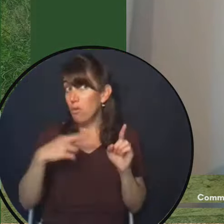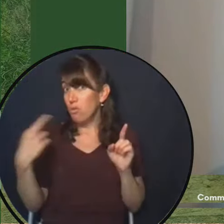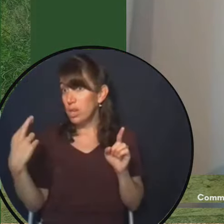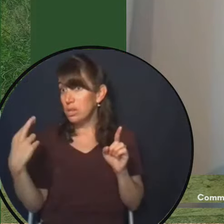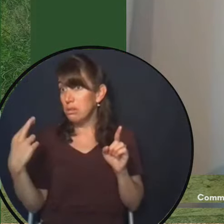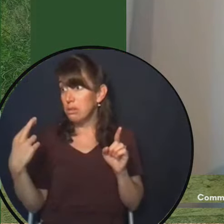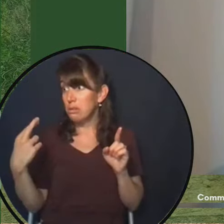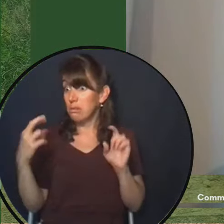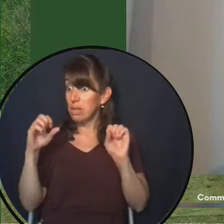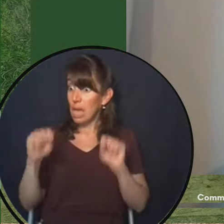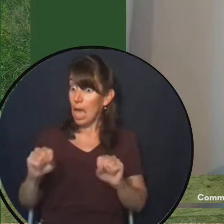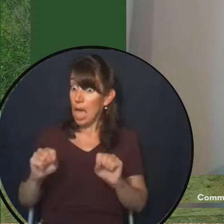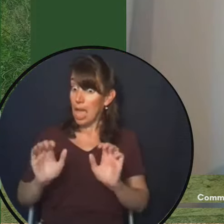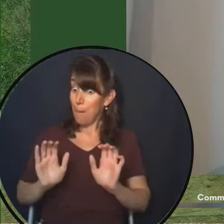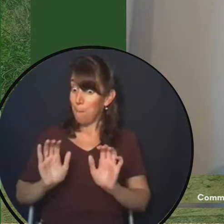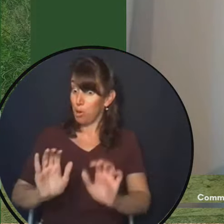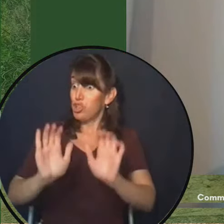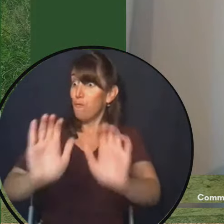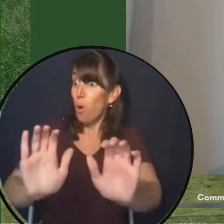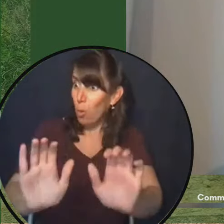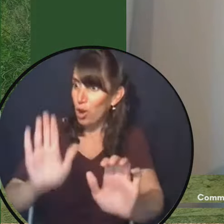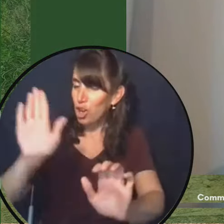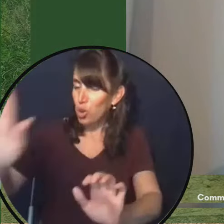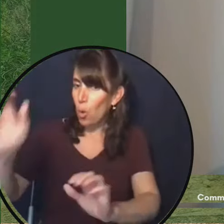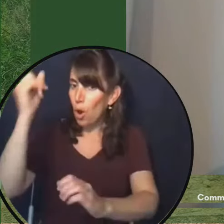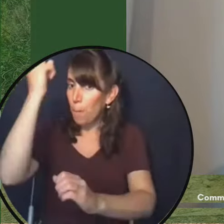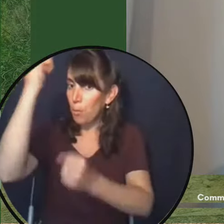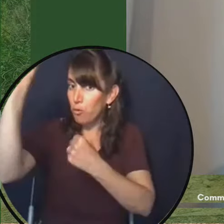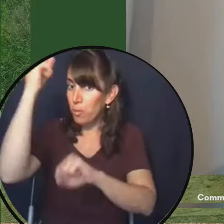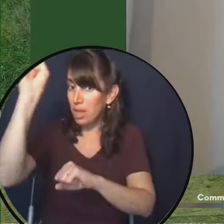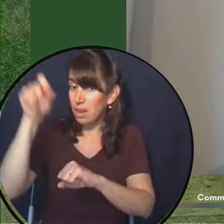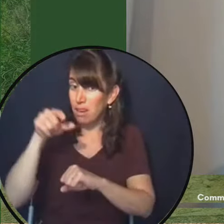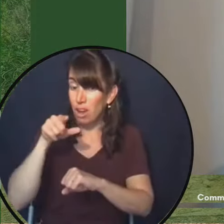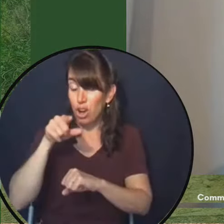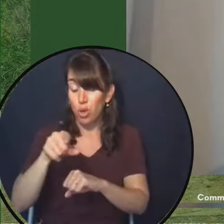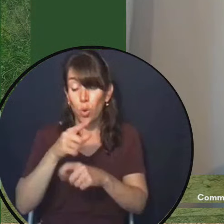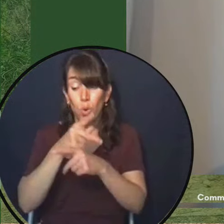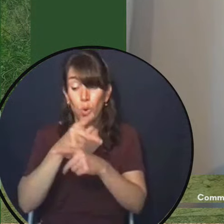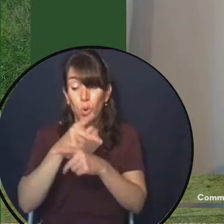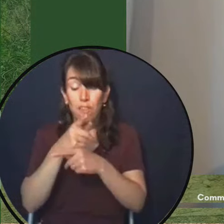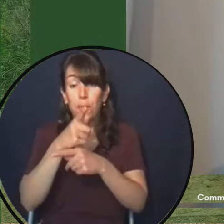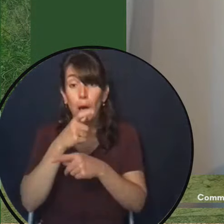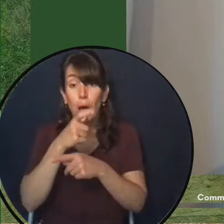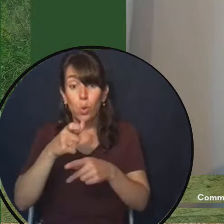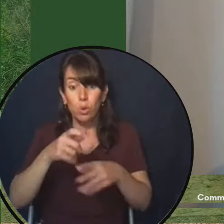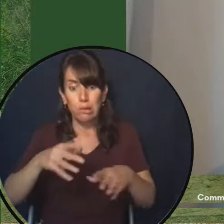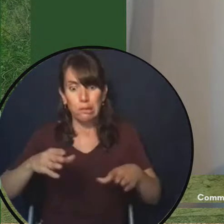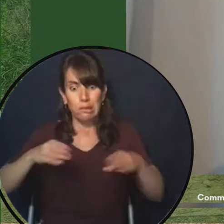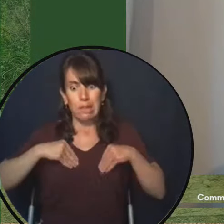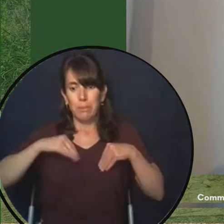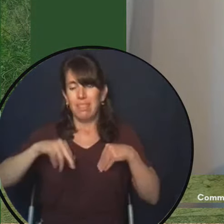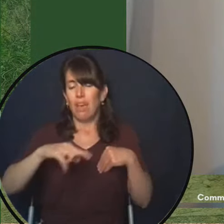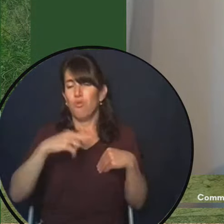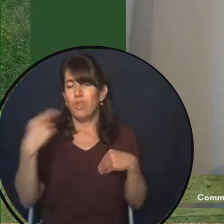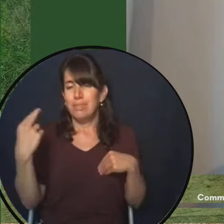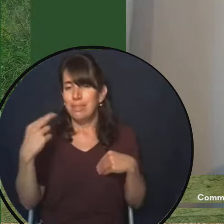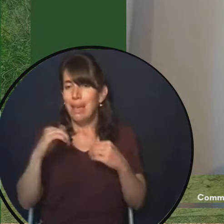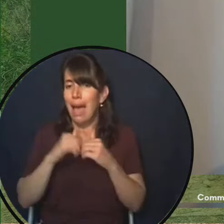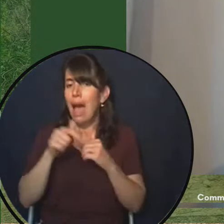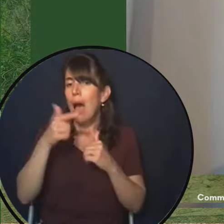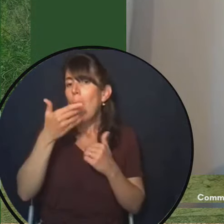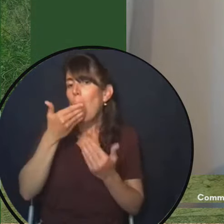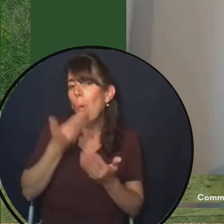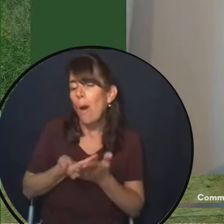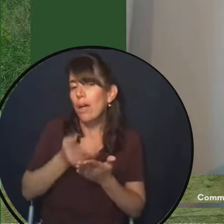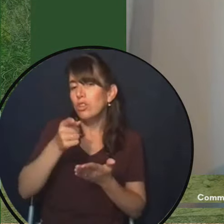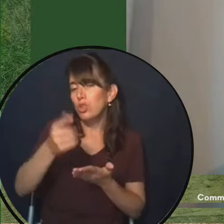furthers your movement? Are you careful about who's proposing the risk and what that risk is, right? How well do you know people who come into meetings and say we should